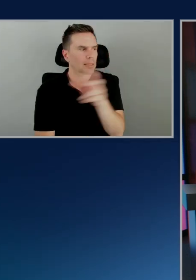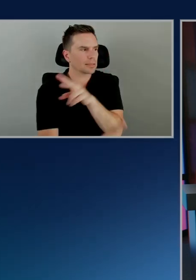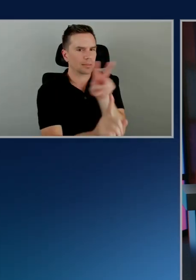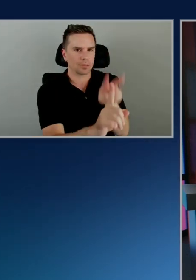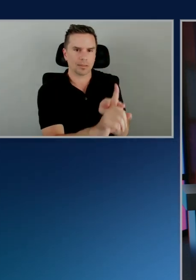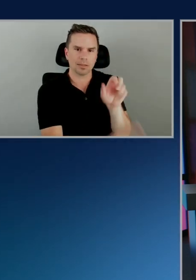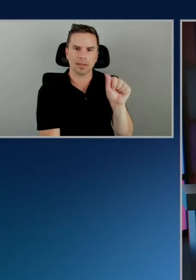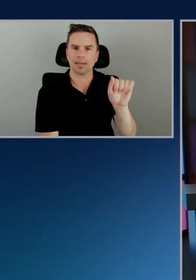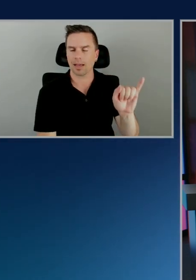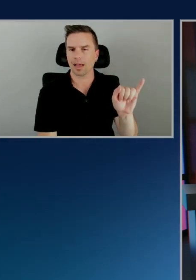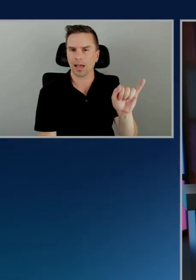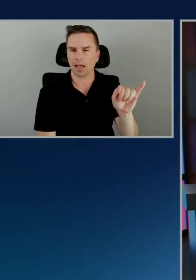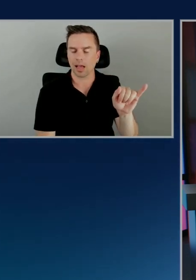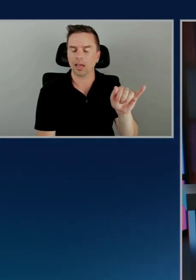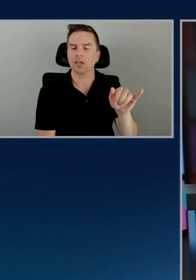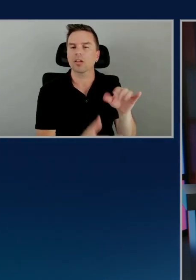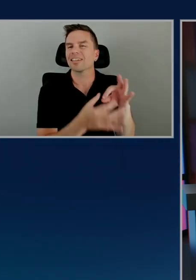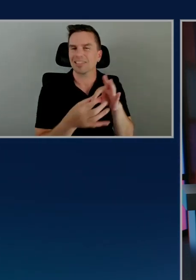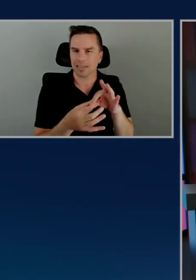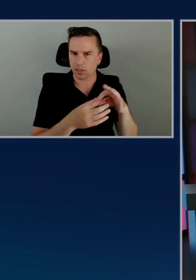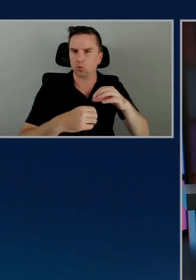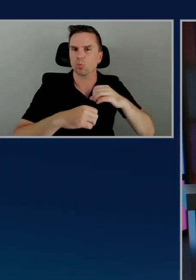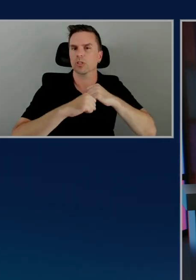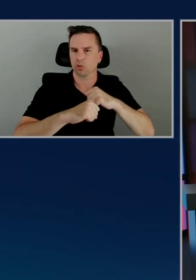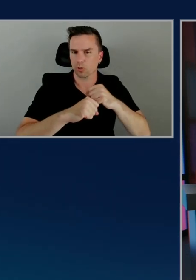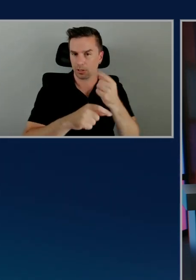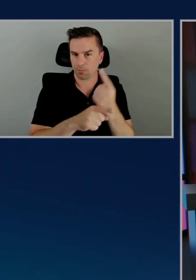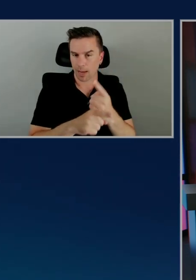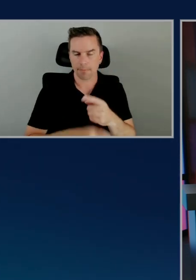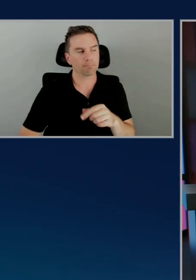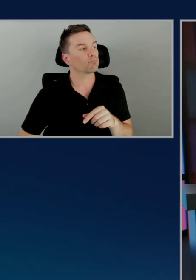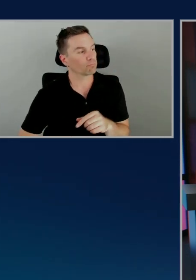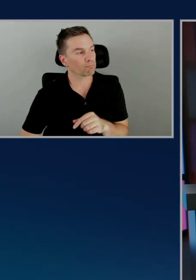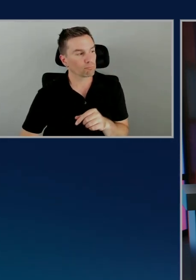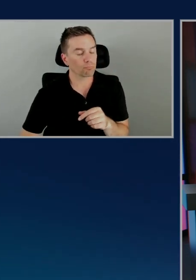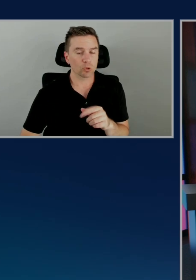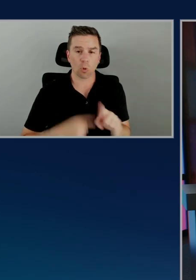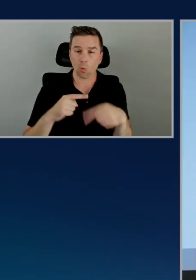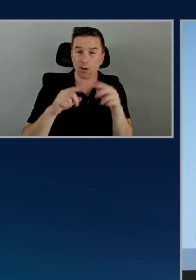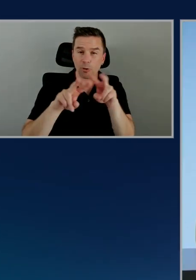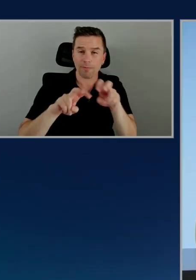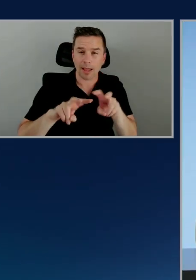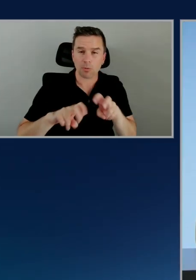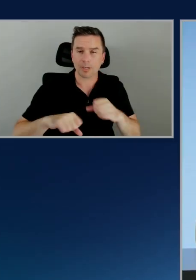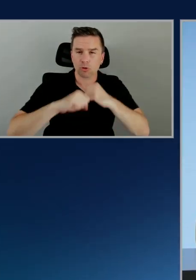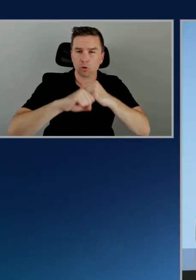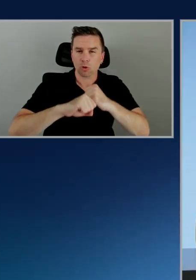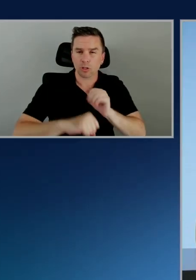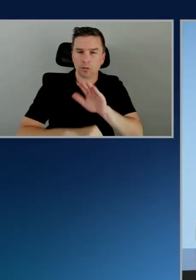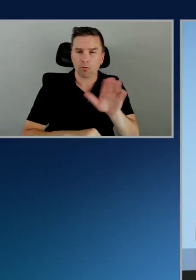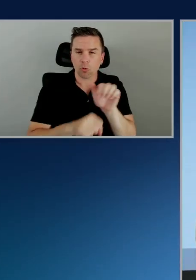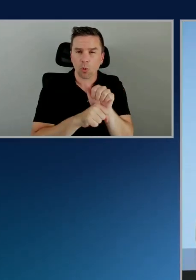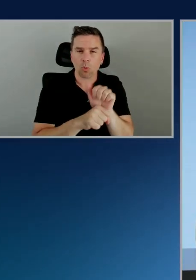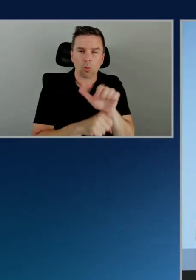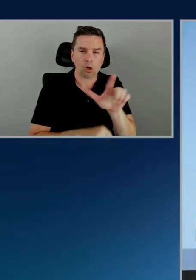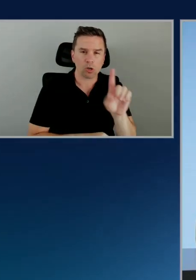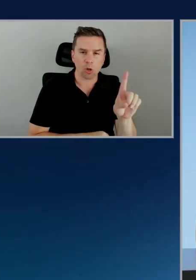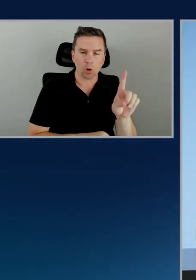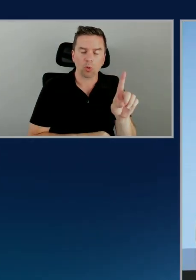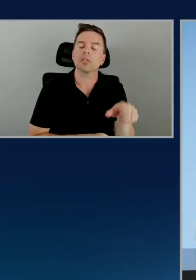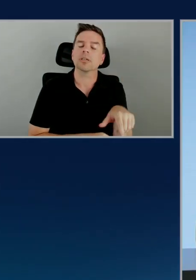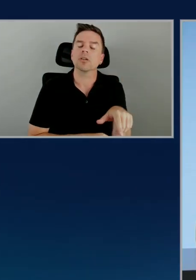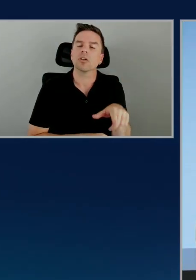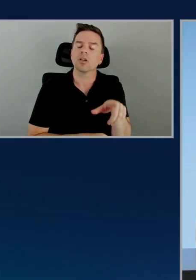security fashion, right? So Absolutely. when you're evaluating the security of one of these workloads, you kind of take the same approach as you